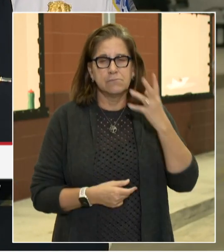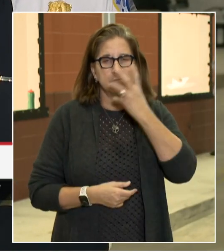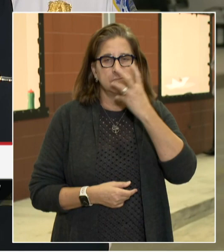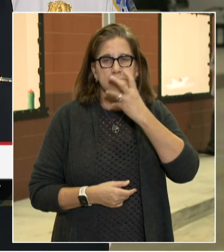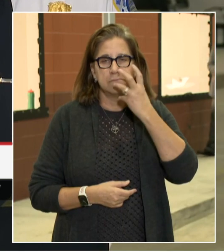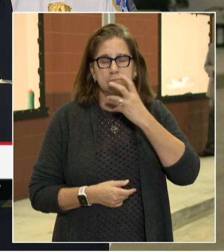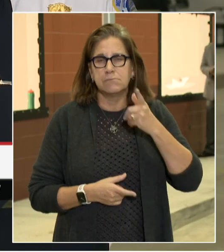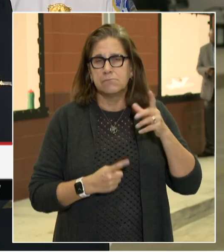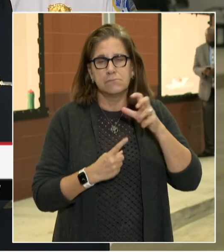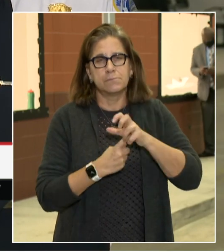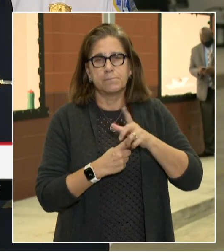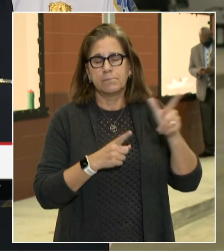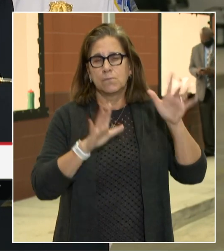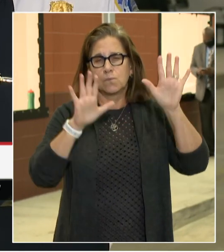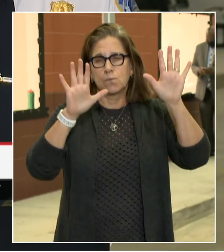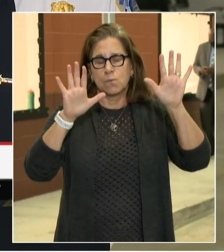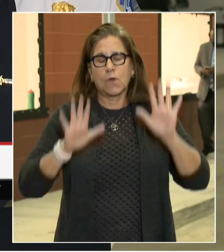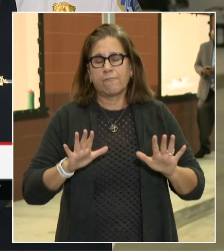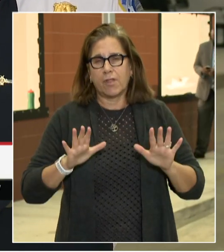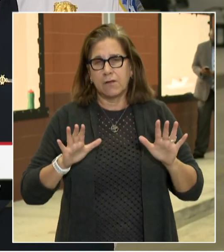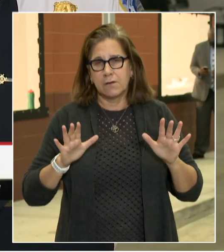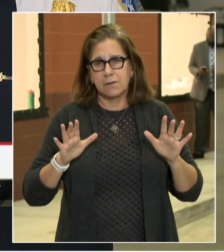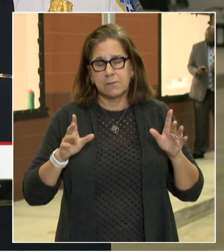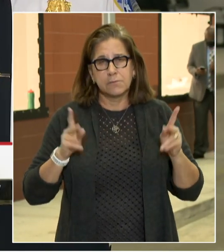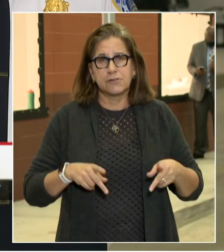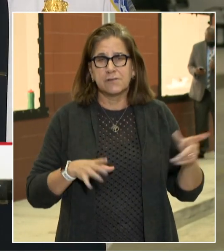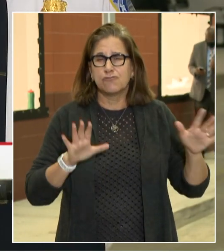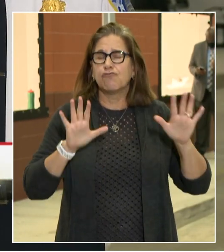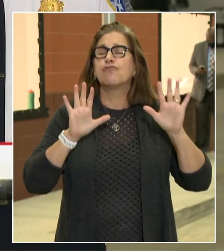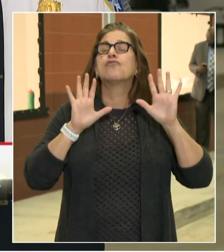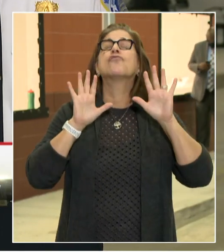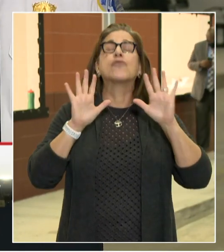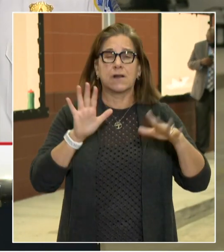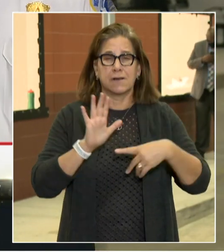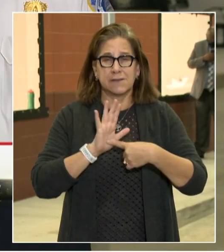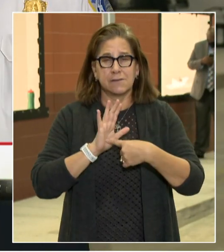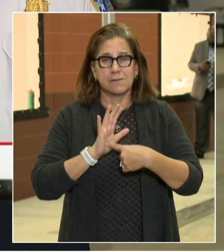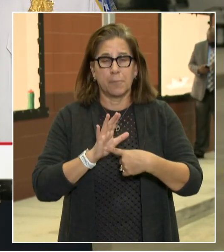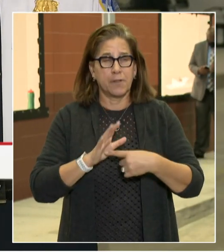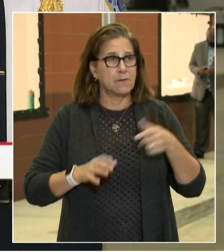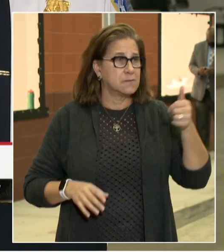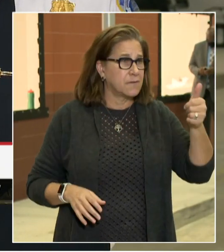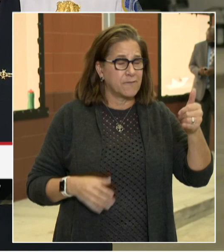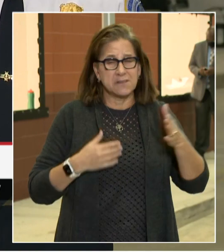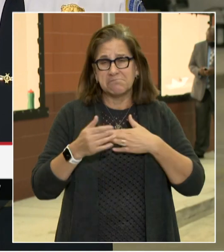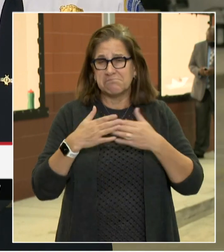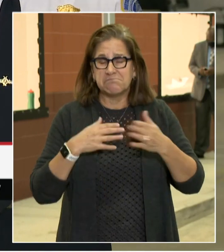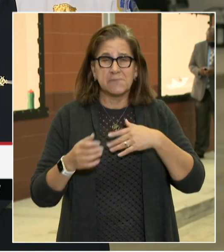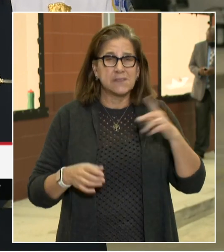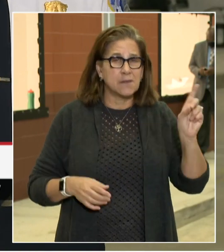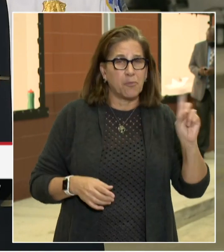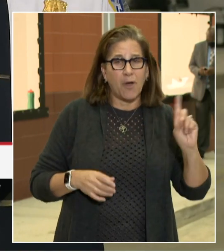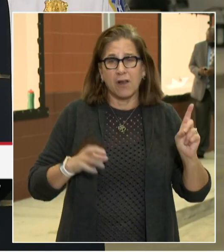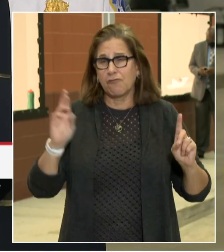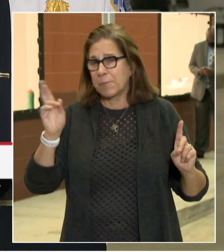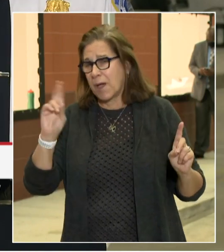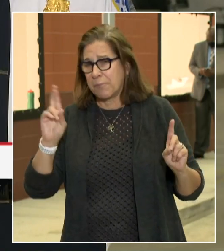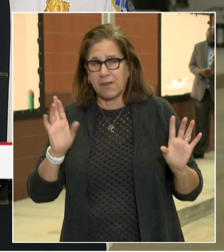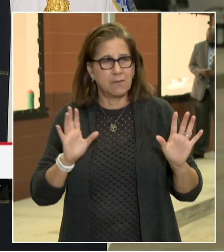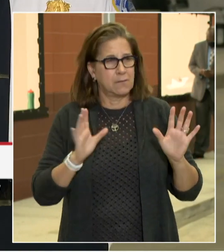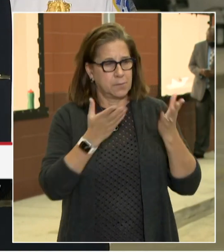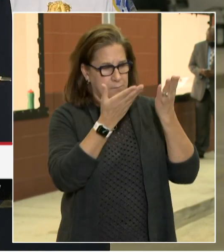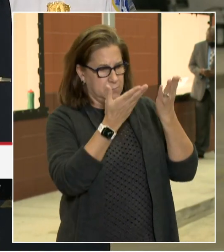how people of different ideological backgrounds, I understand that the general was a lifelong Republican,